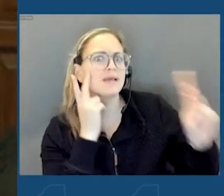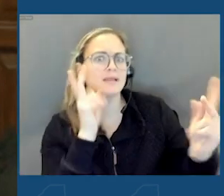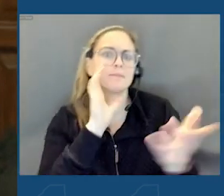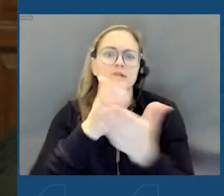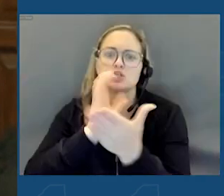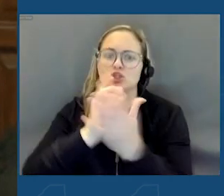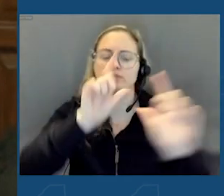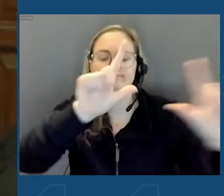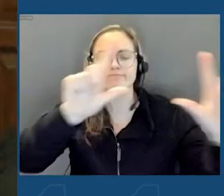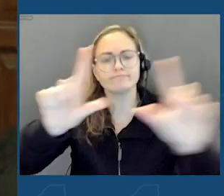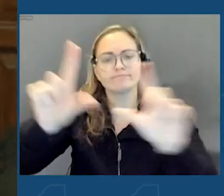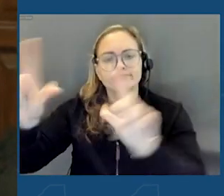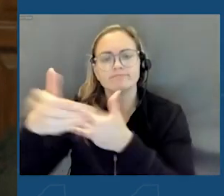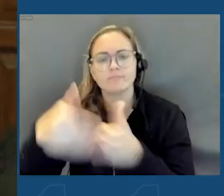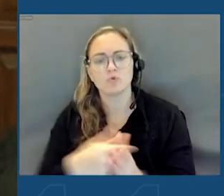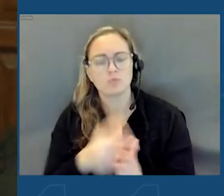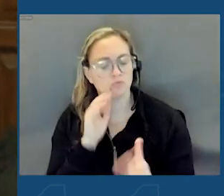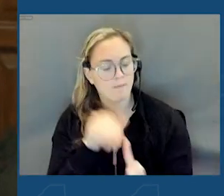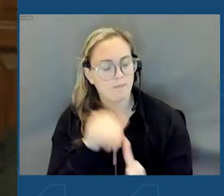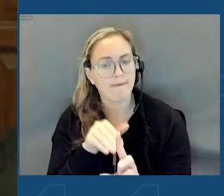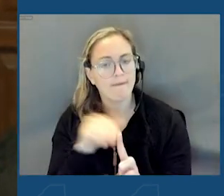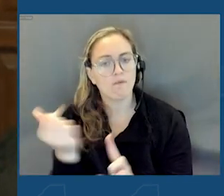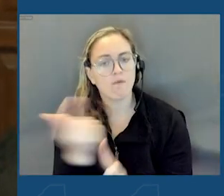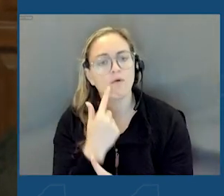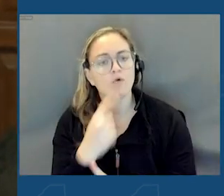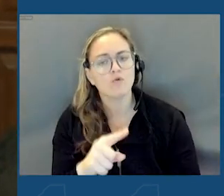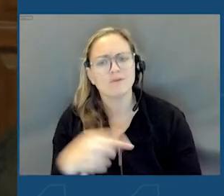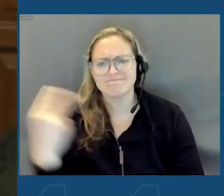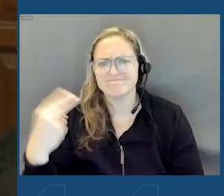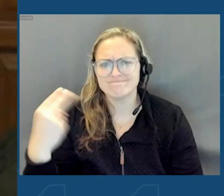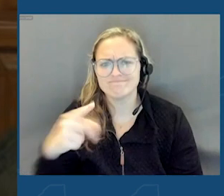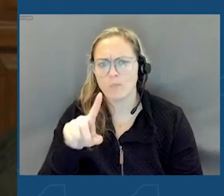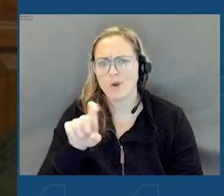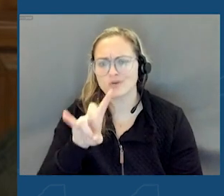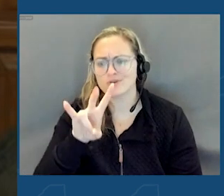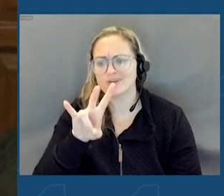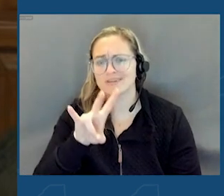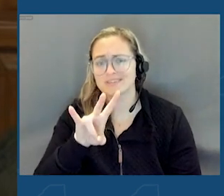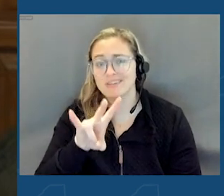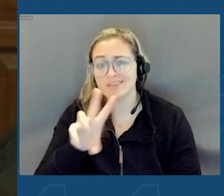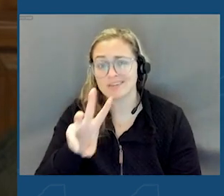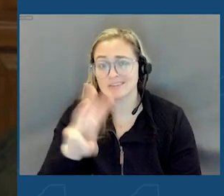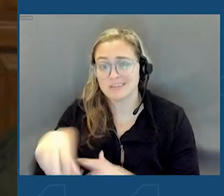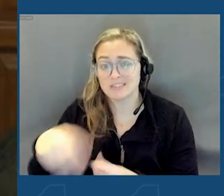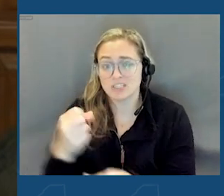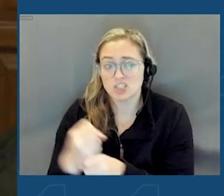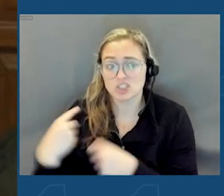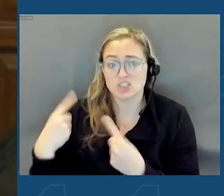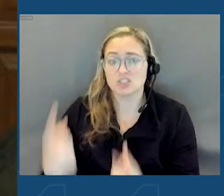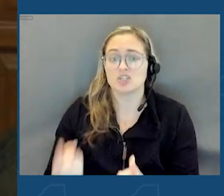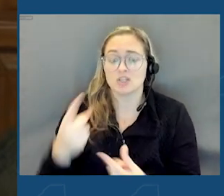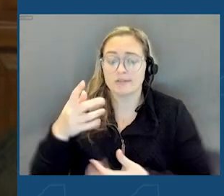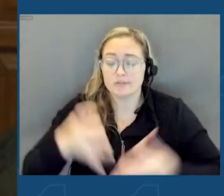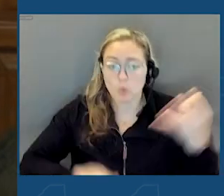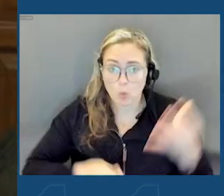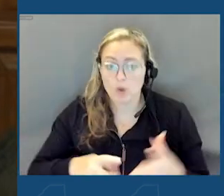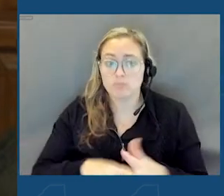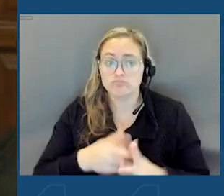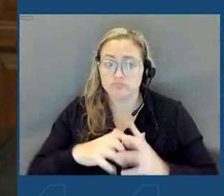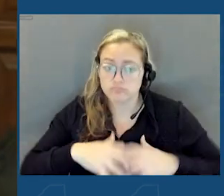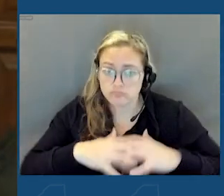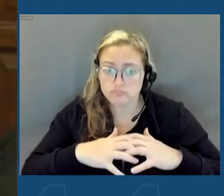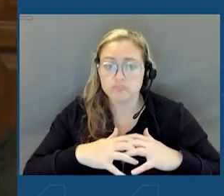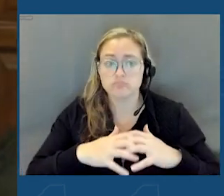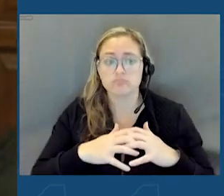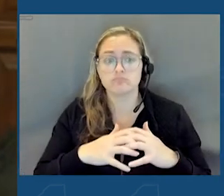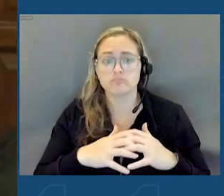It's a reminder of the incredible history of 176 years that this court has been in existence, as a beacon of hope